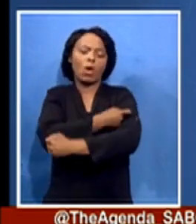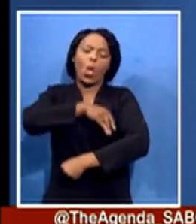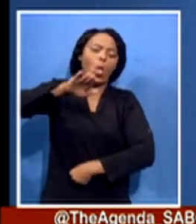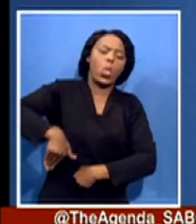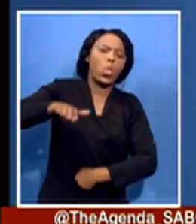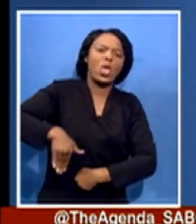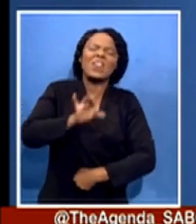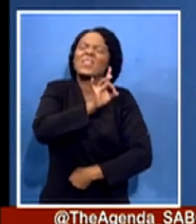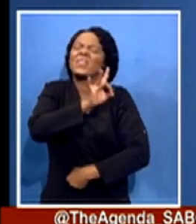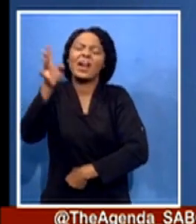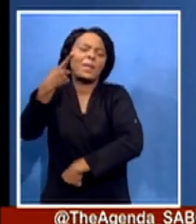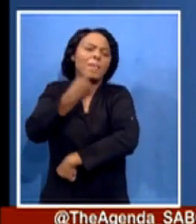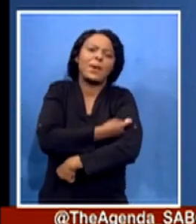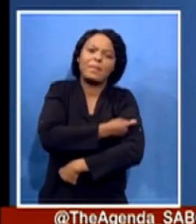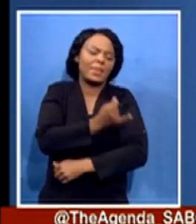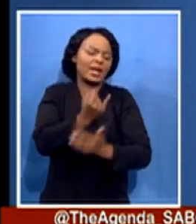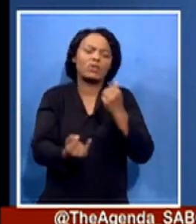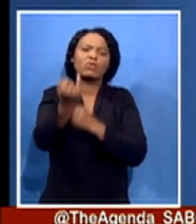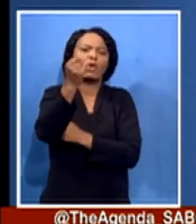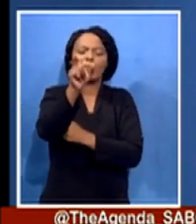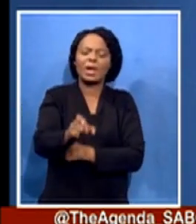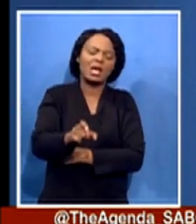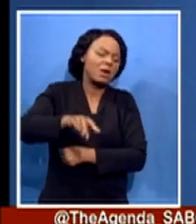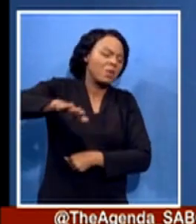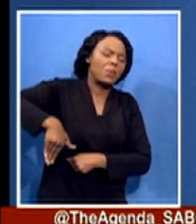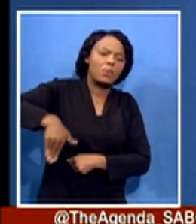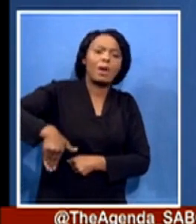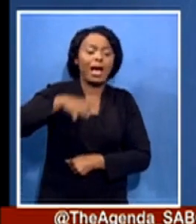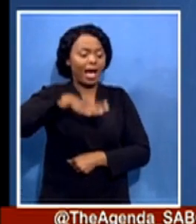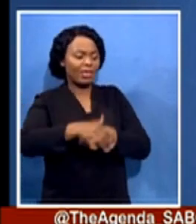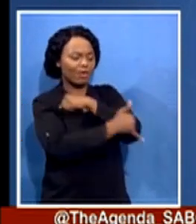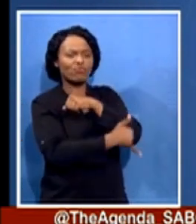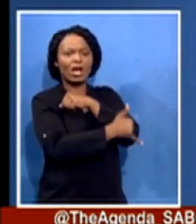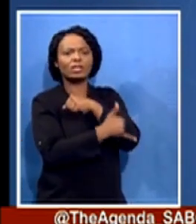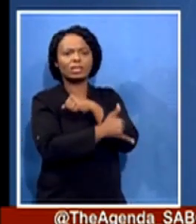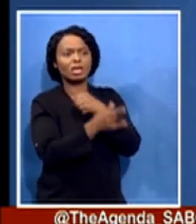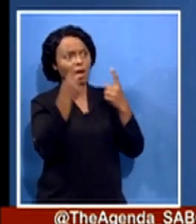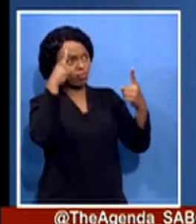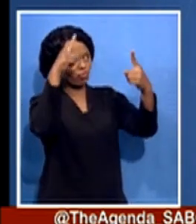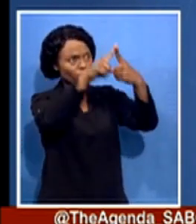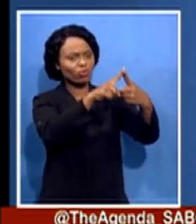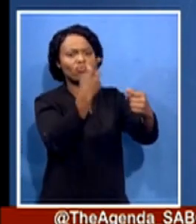other countries are moving towards vaccinating their entire adult population. Do you worry